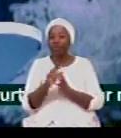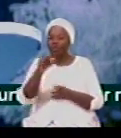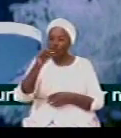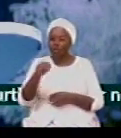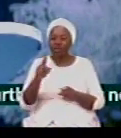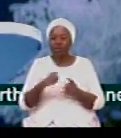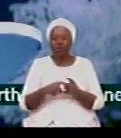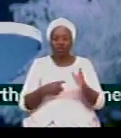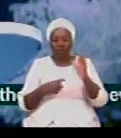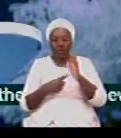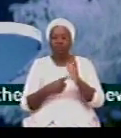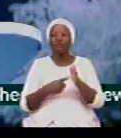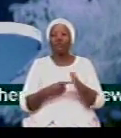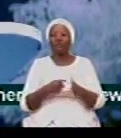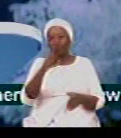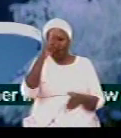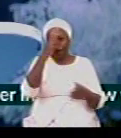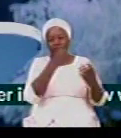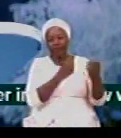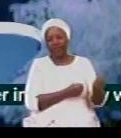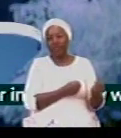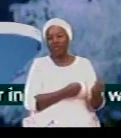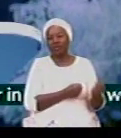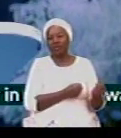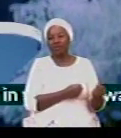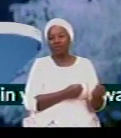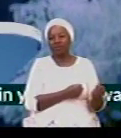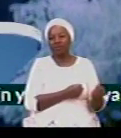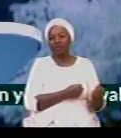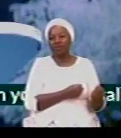need to fulfill the condition.